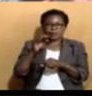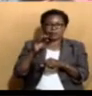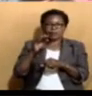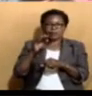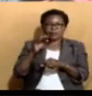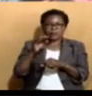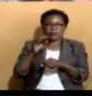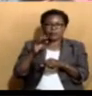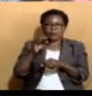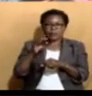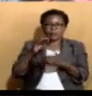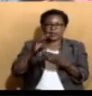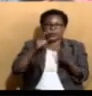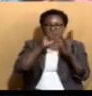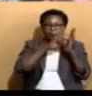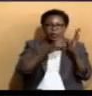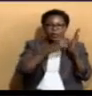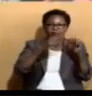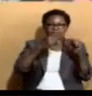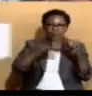paragraph 702,